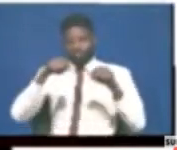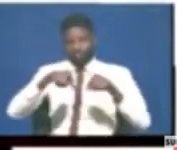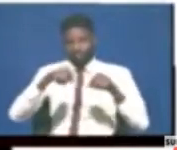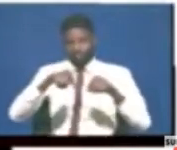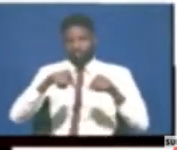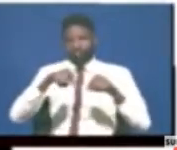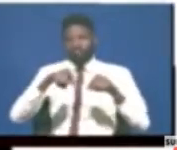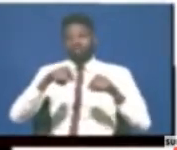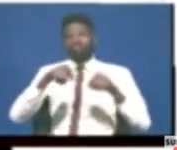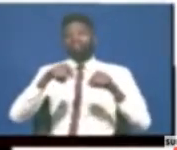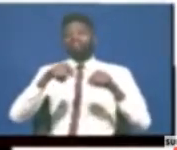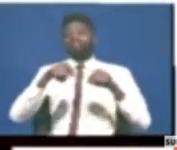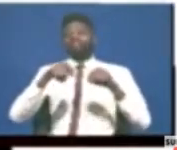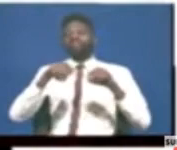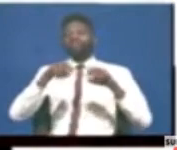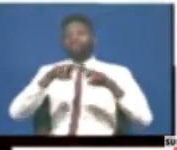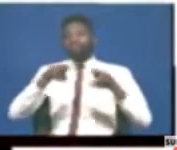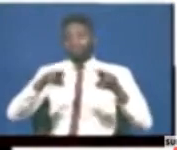classroom.